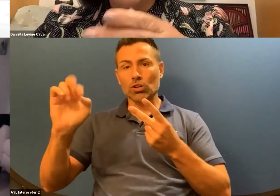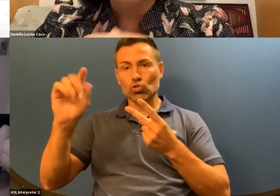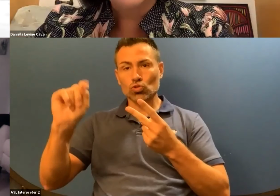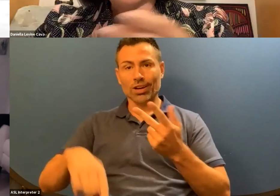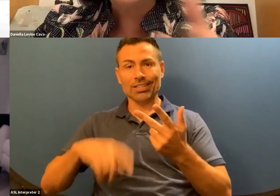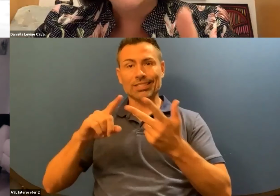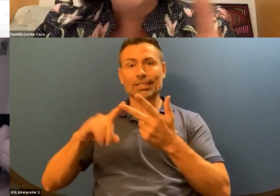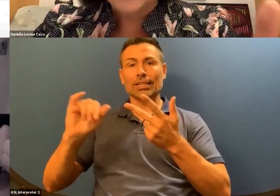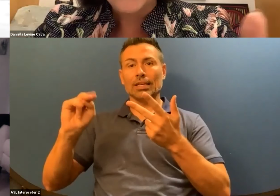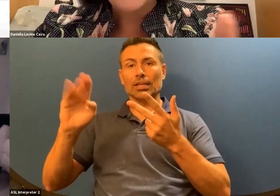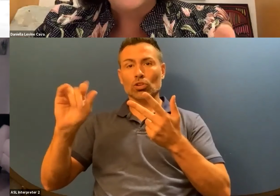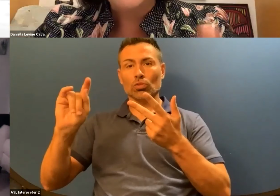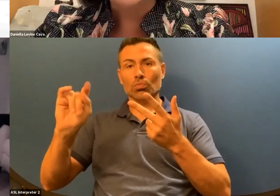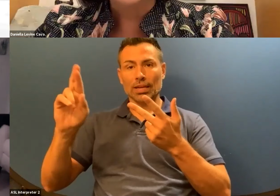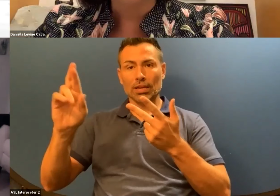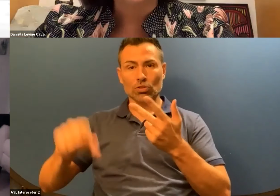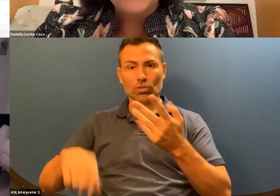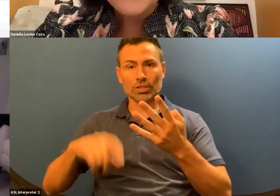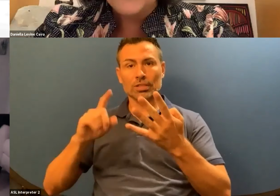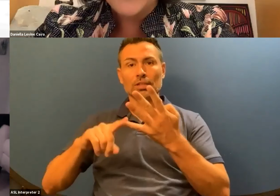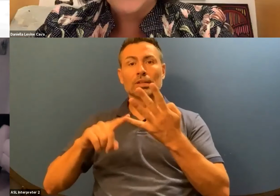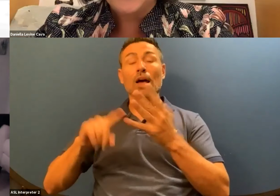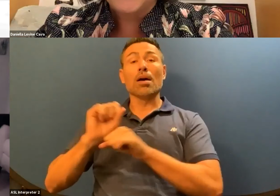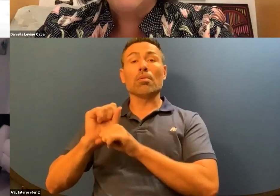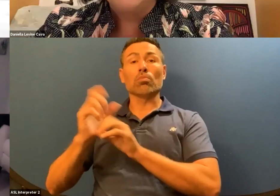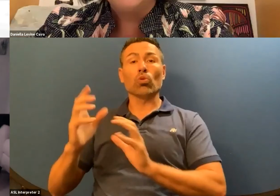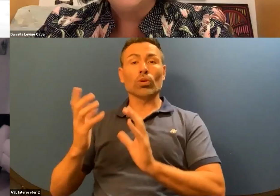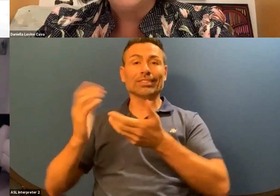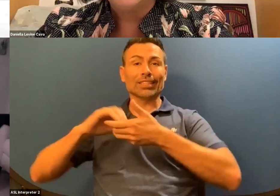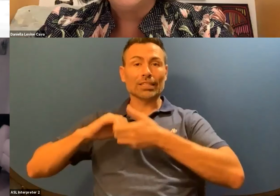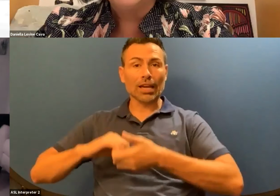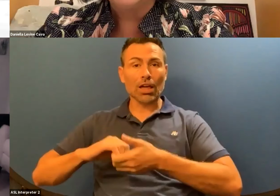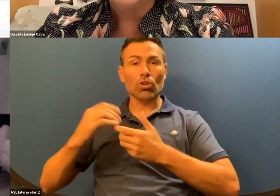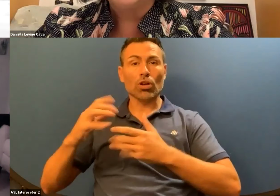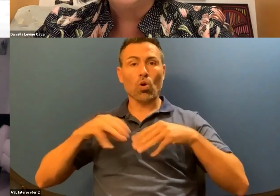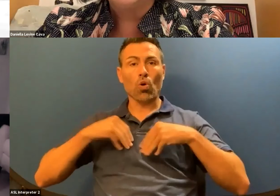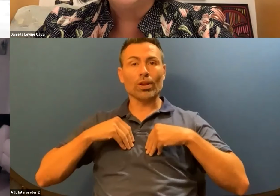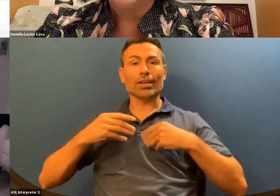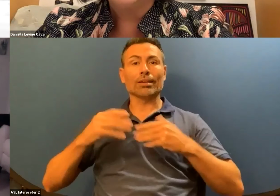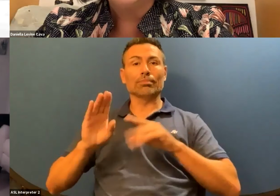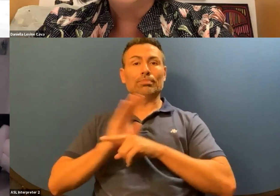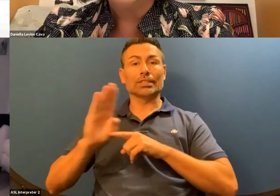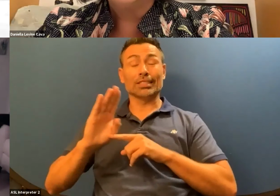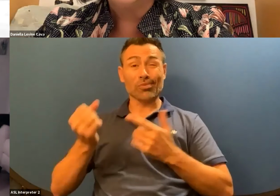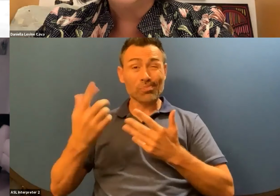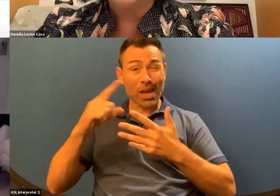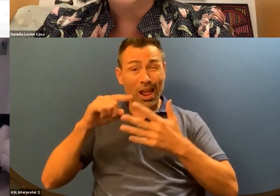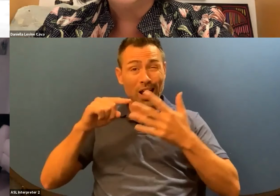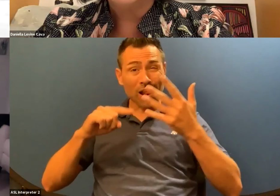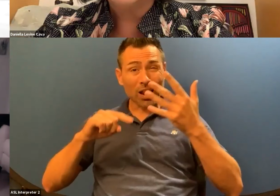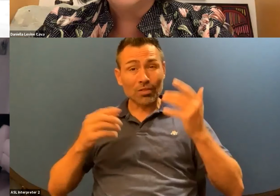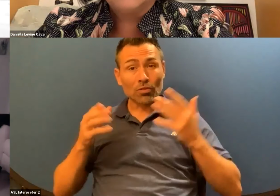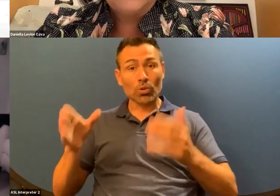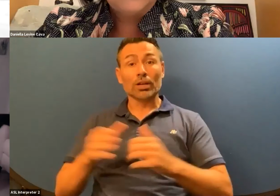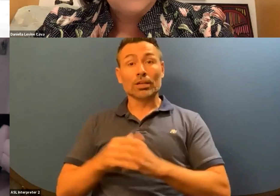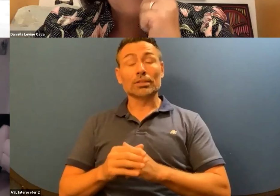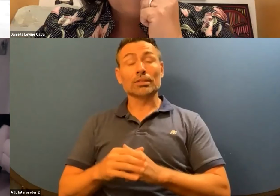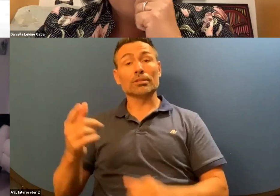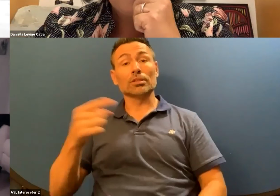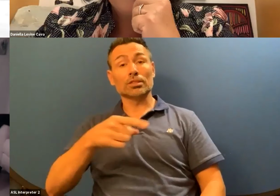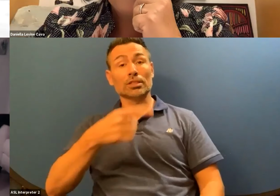employees getting together and owning a business. There's so many ways to do it. Okay. And Mr. Bovo, she did mention you by name. Did you